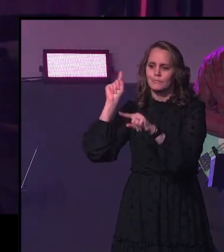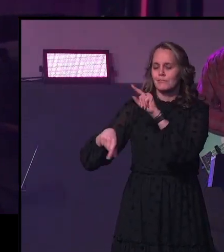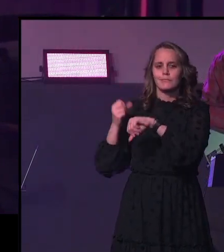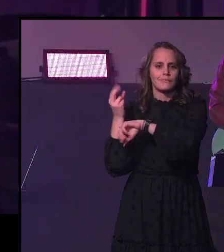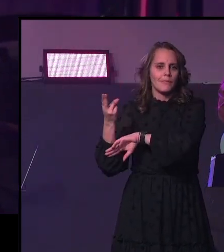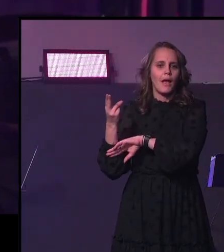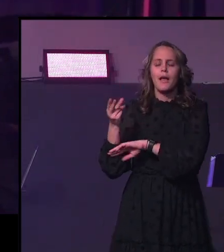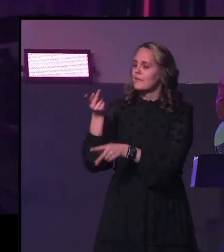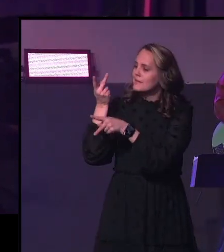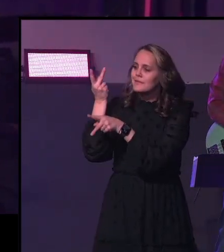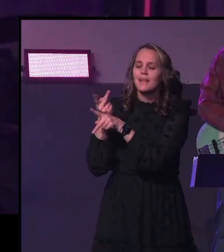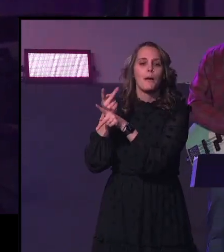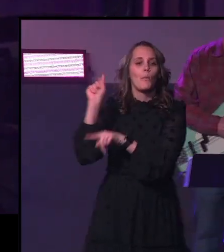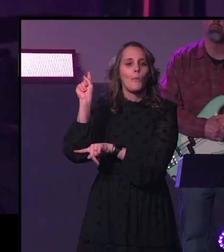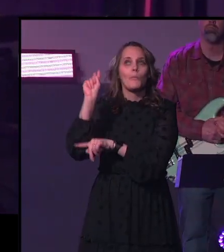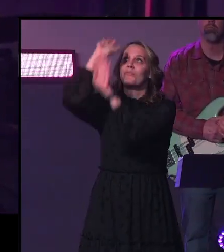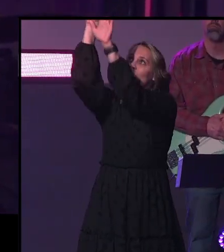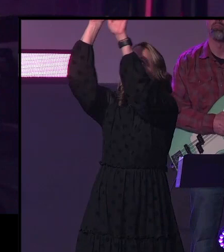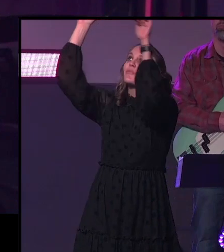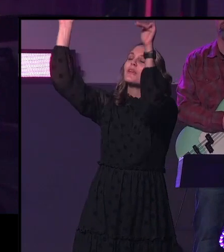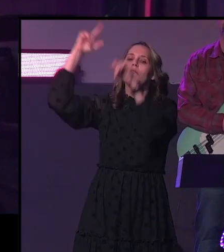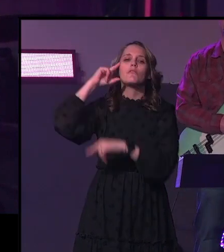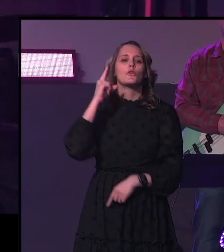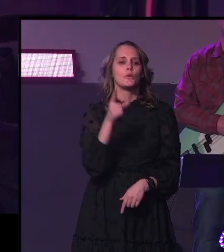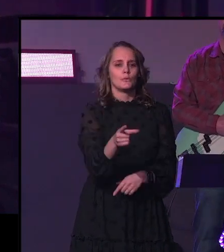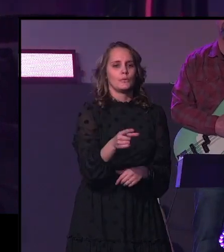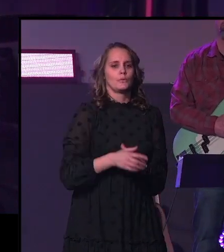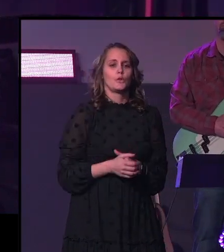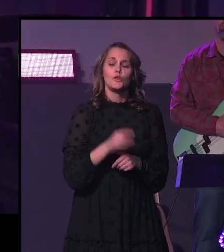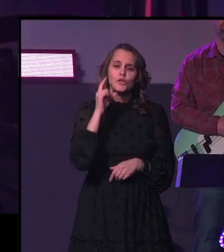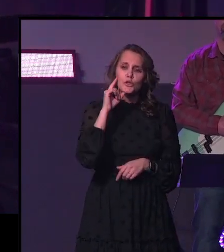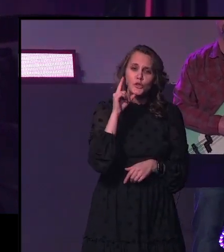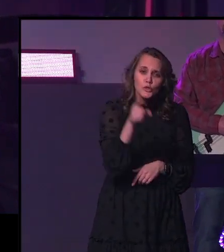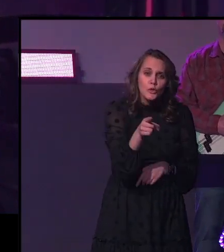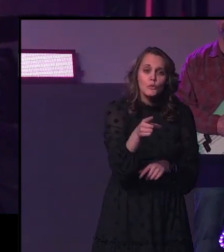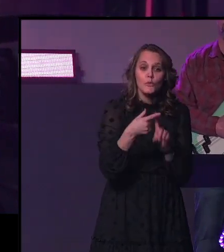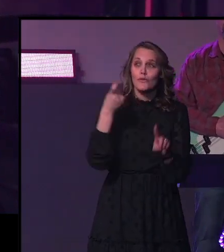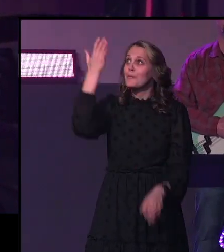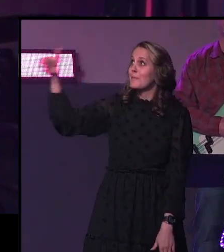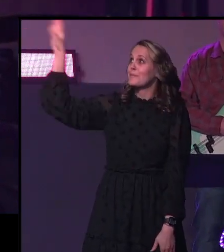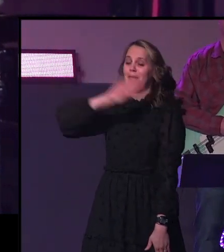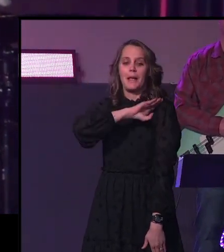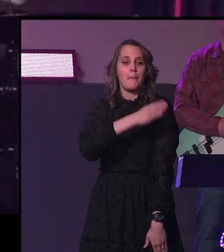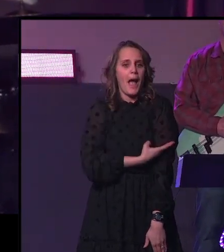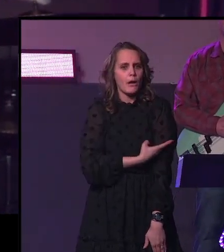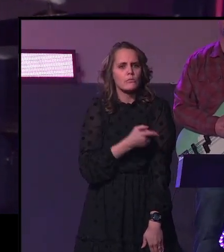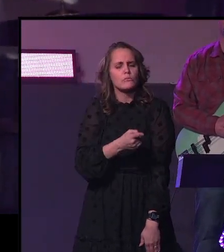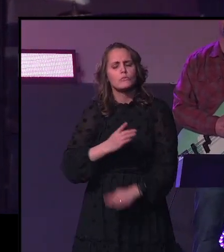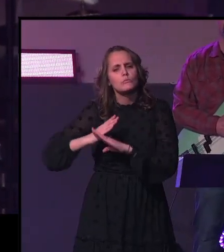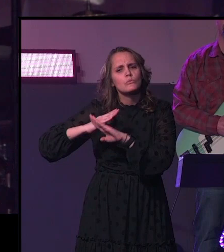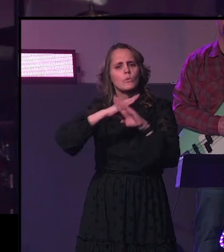unfading, kept in heaven for you. You who by God's power are being guarded through